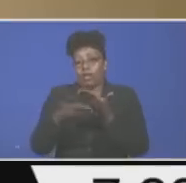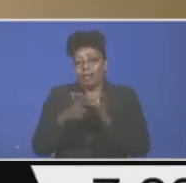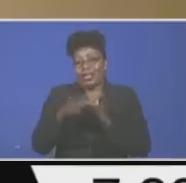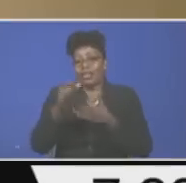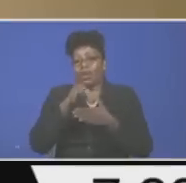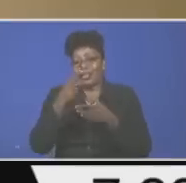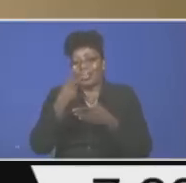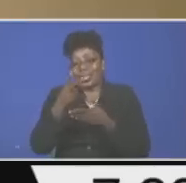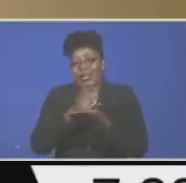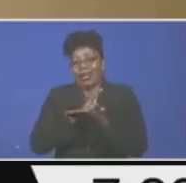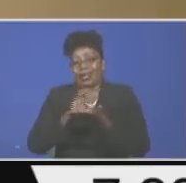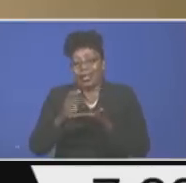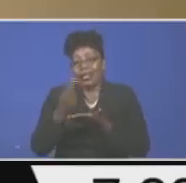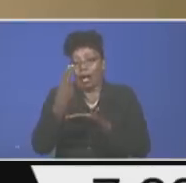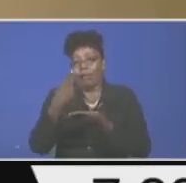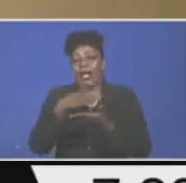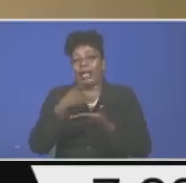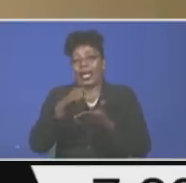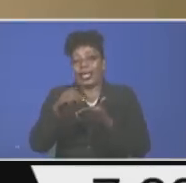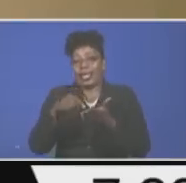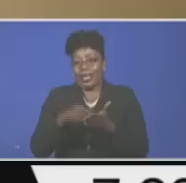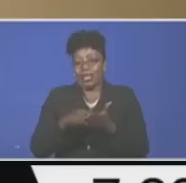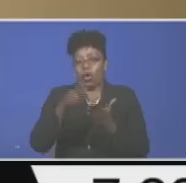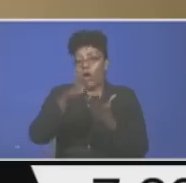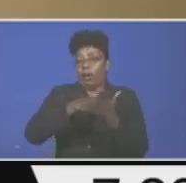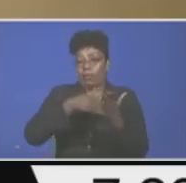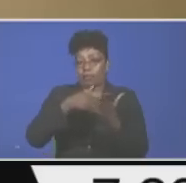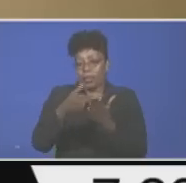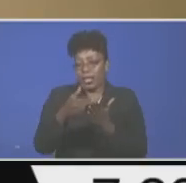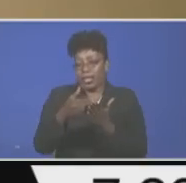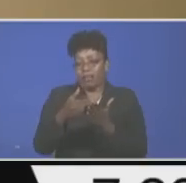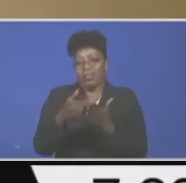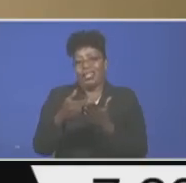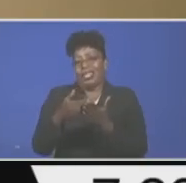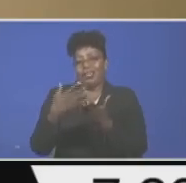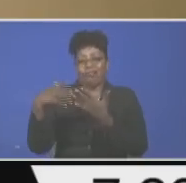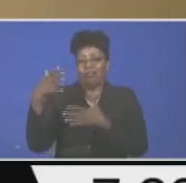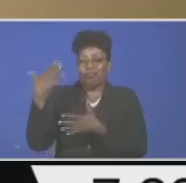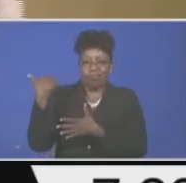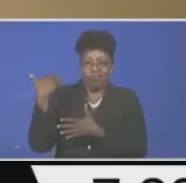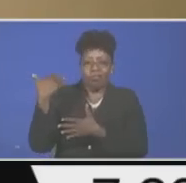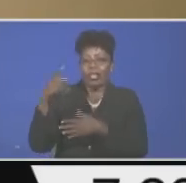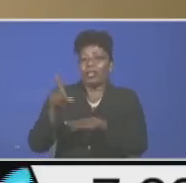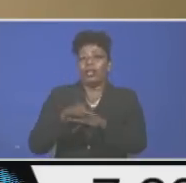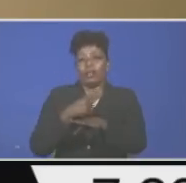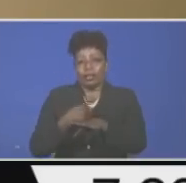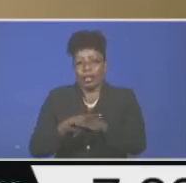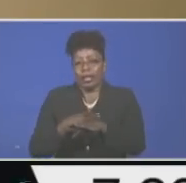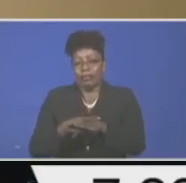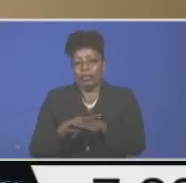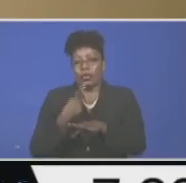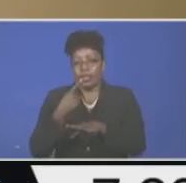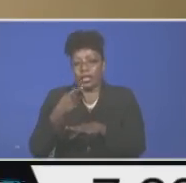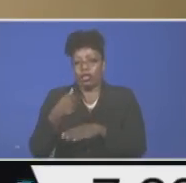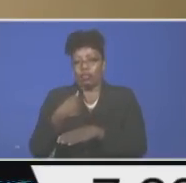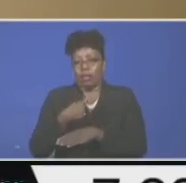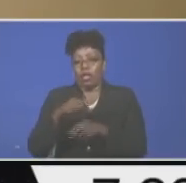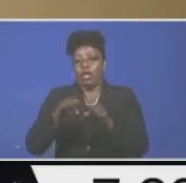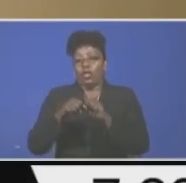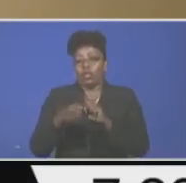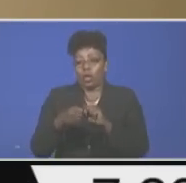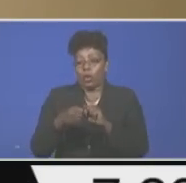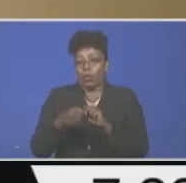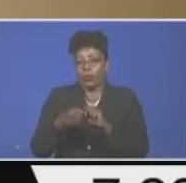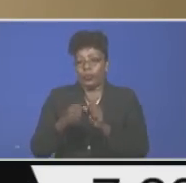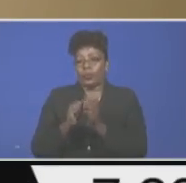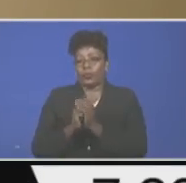seen a cleanup like this or painting in quite some time. You know, it's been a long time is what they would have said to me. And so this is, you